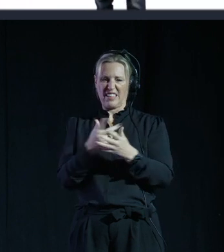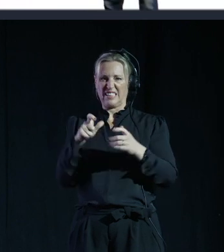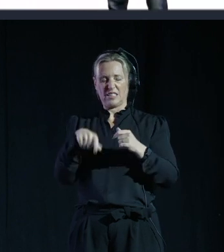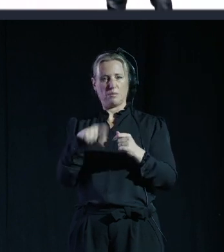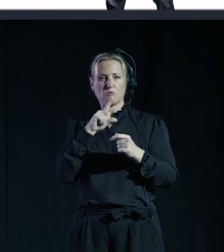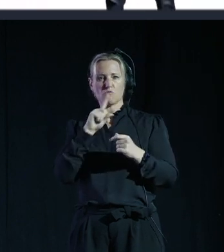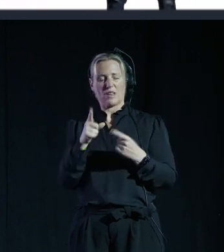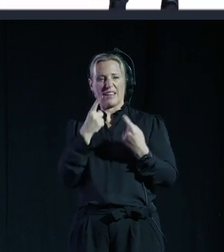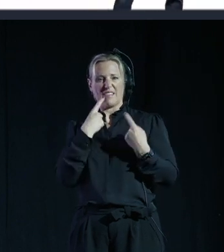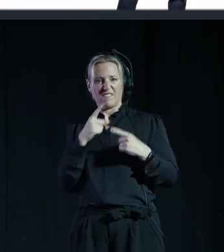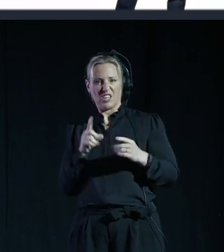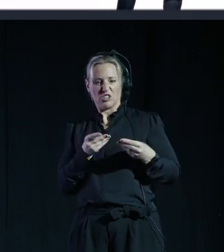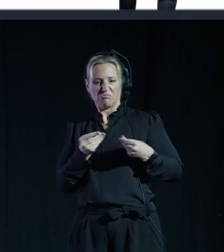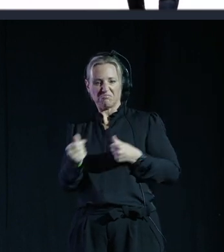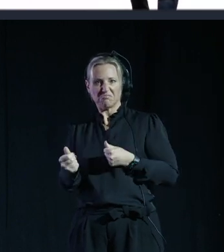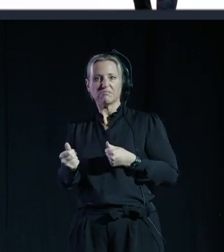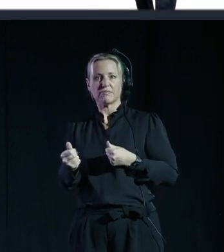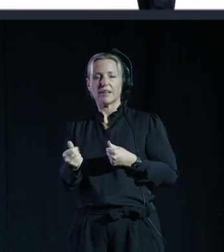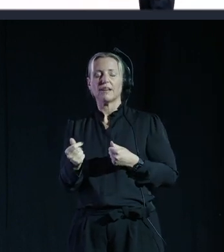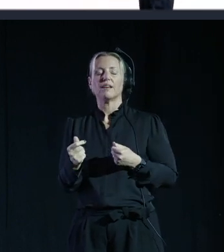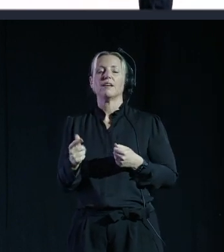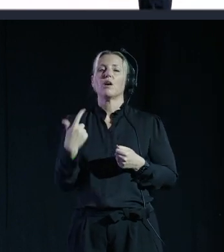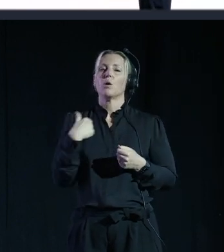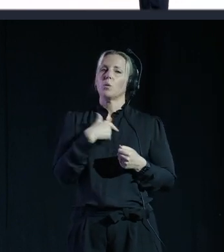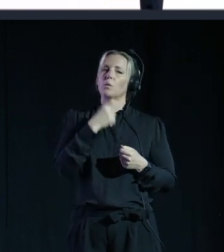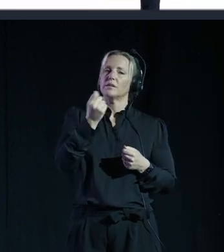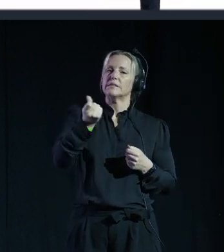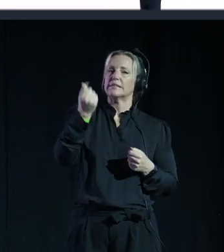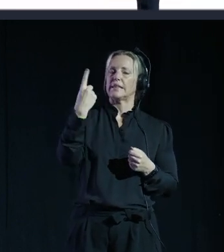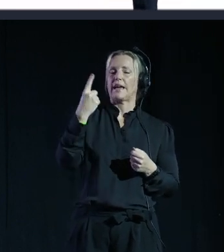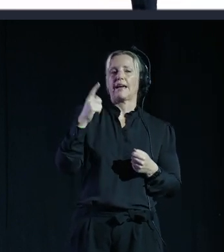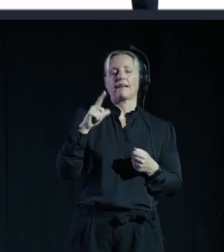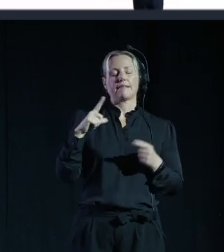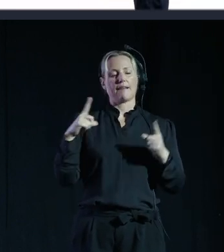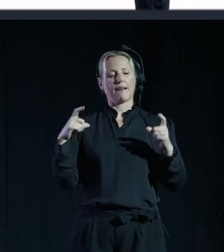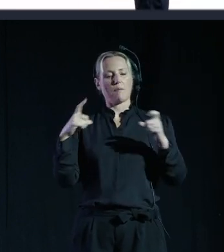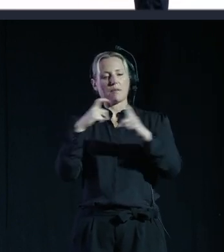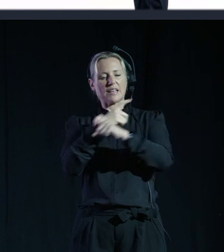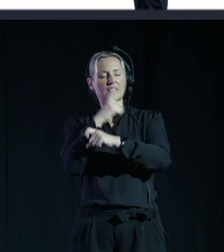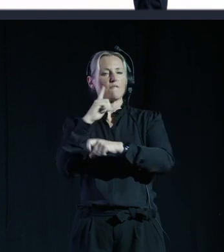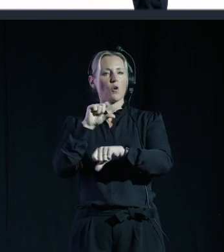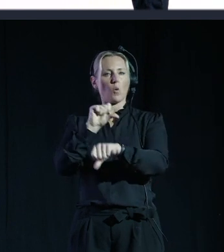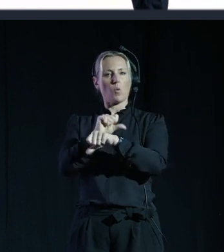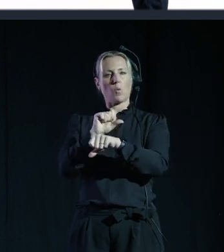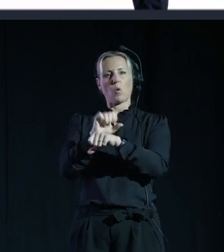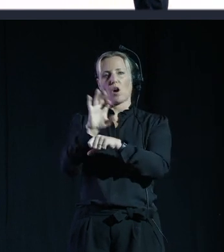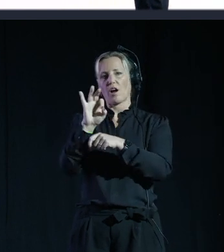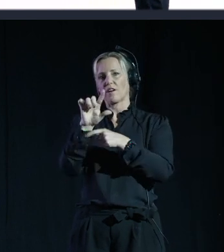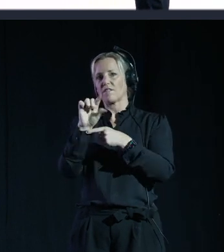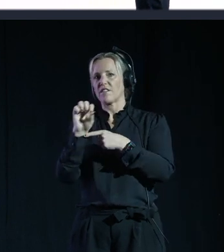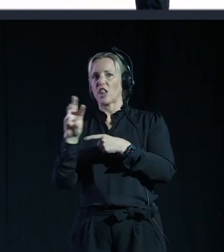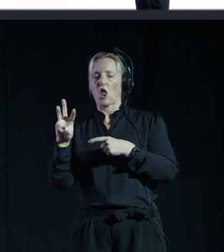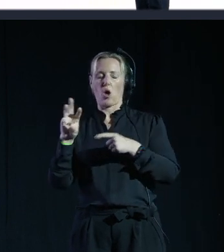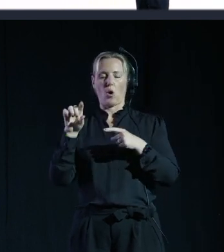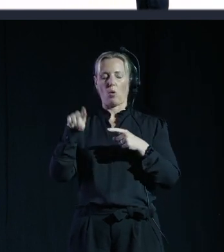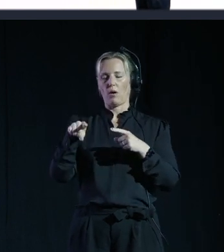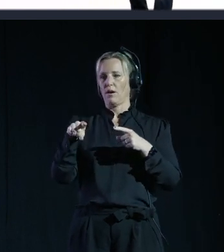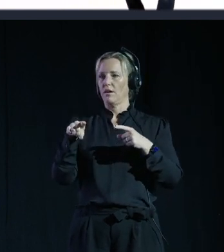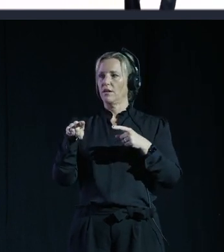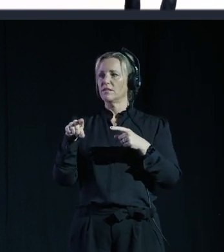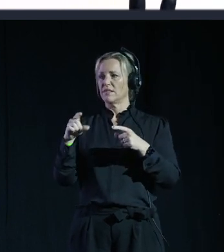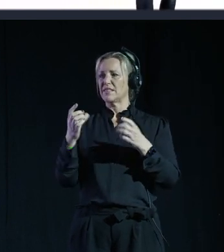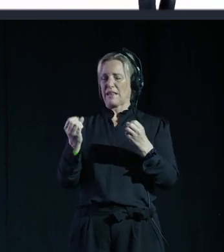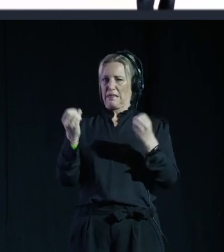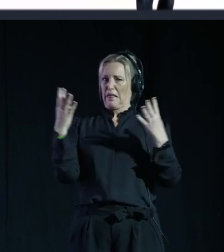efficient. Now, we understand the complexity of these workflows. We understand you have a lot to do. And we've been